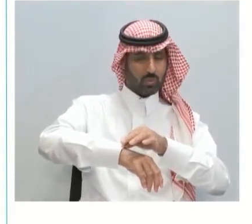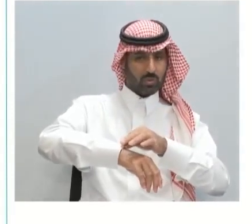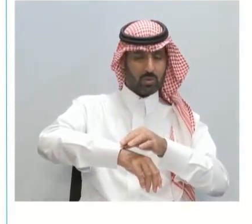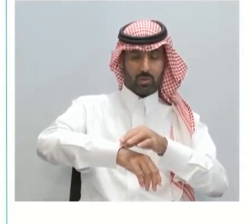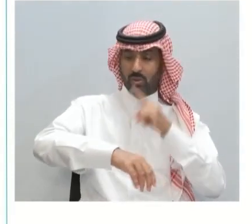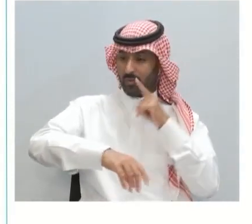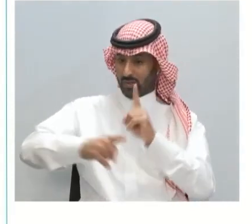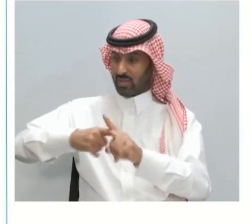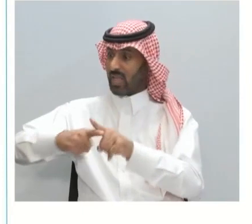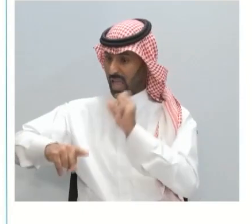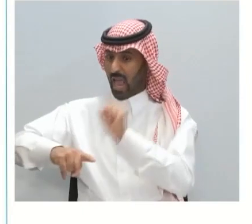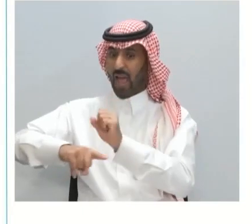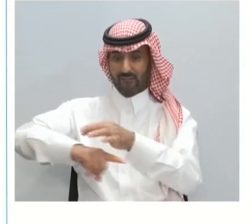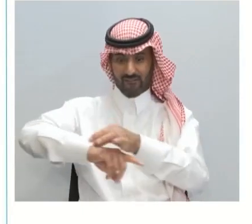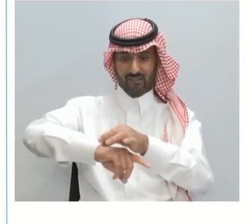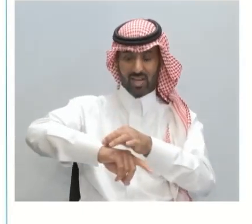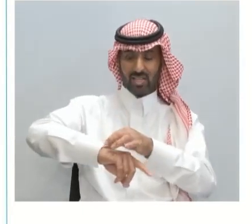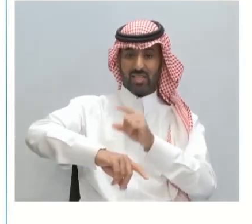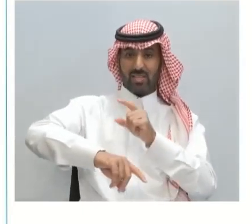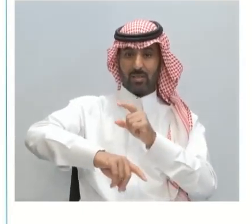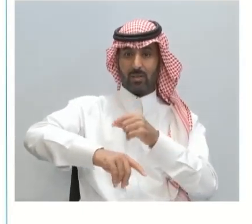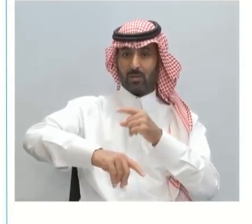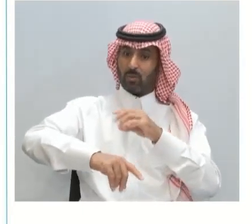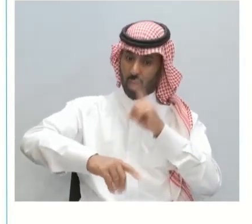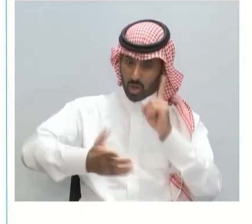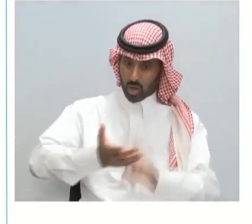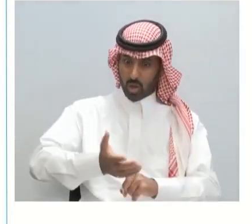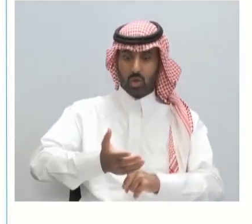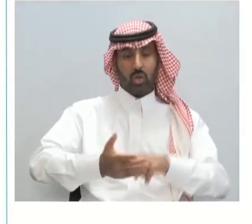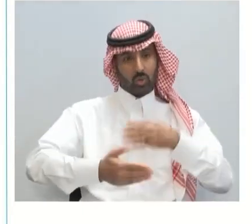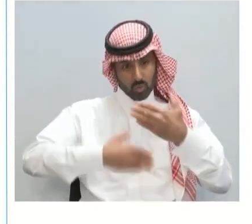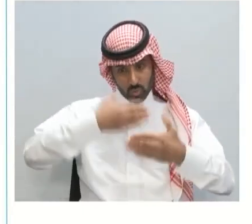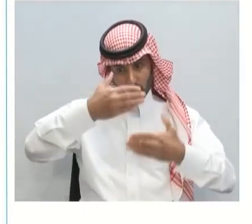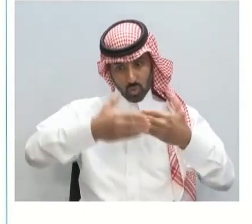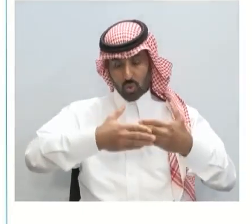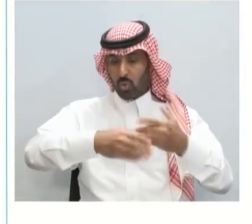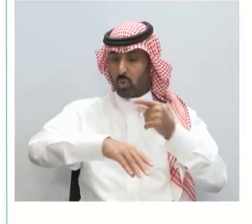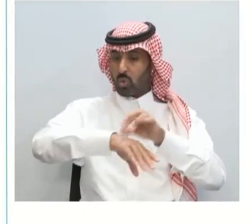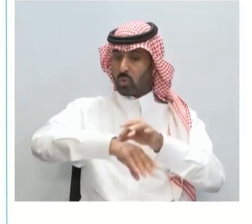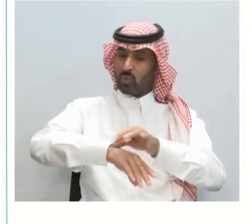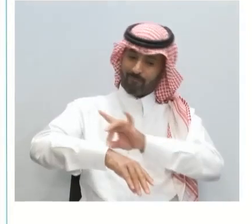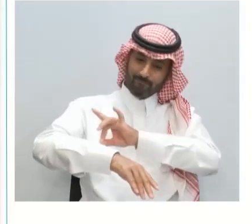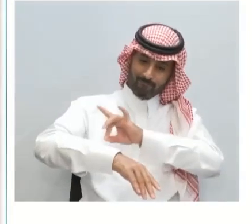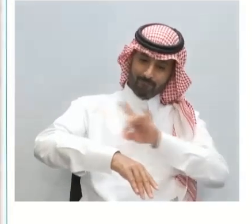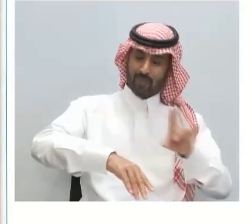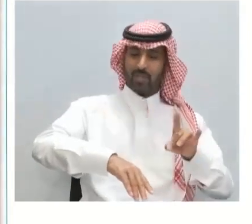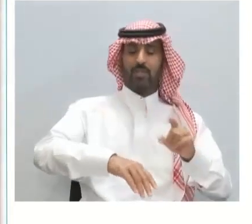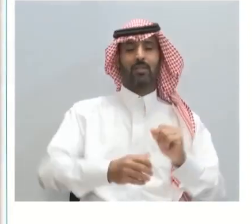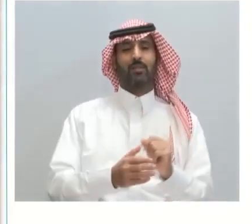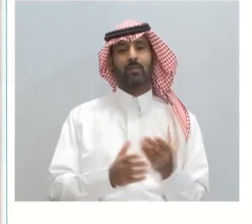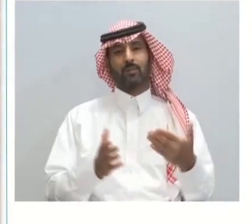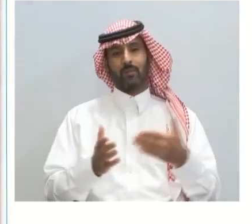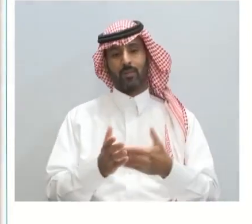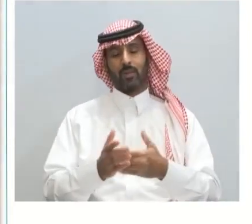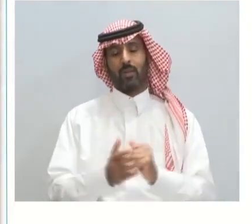test positive for disease, they will definitely develop the disease. So this one is false. And with